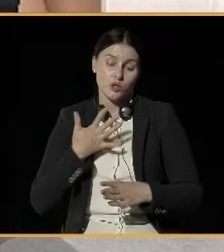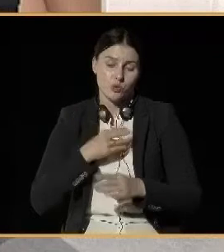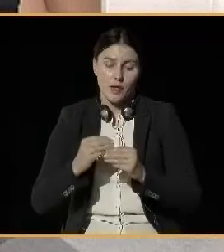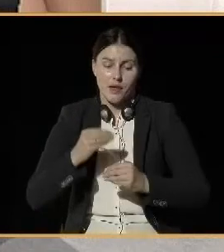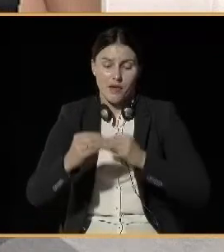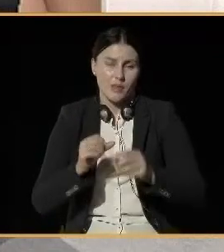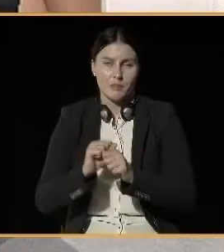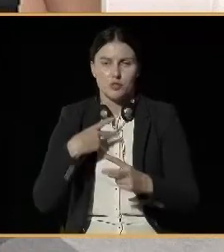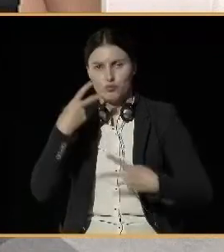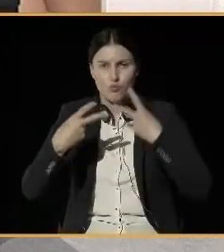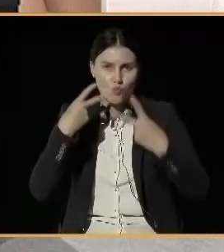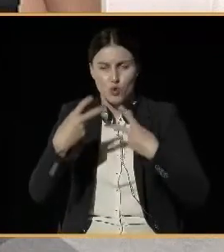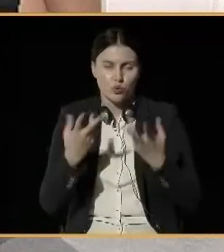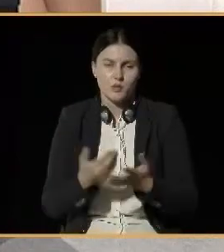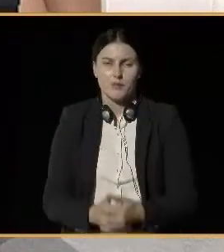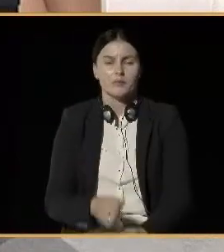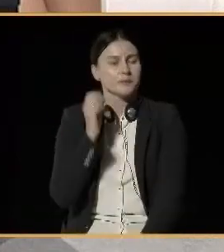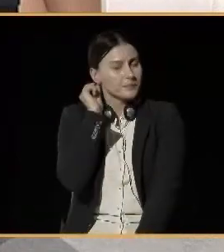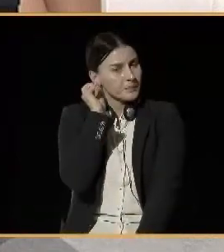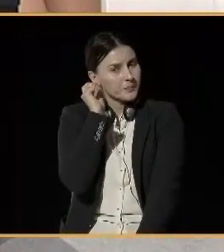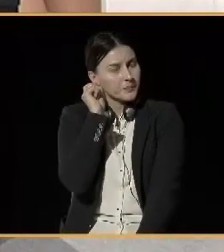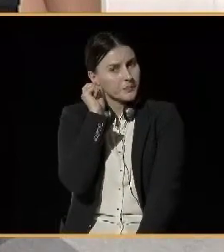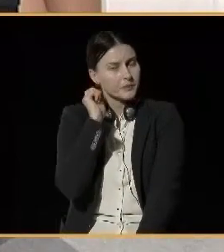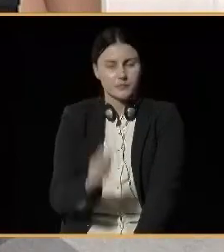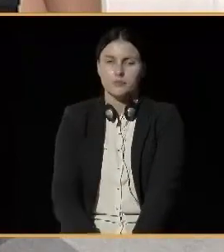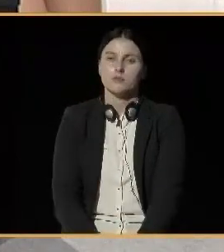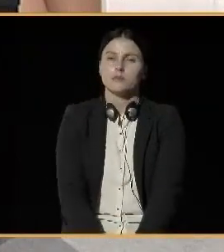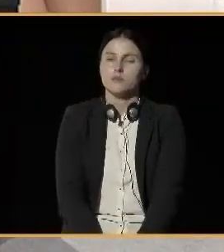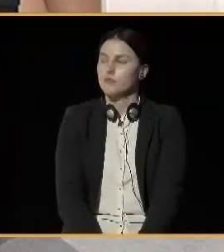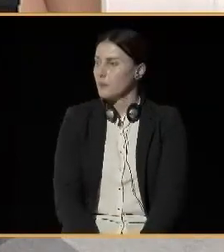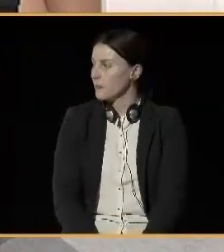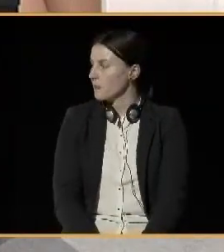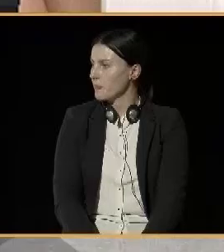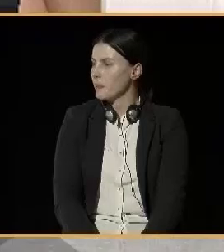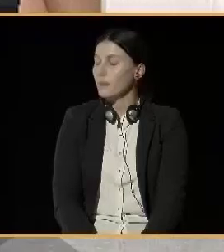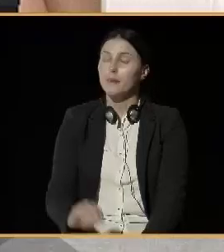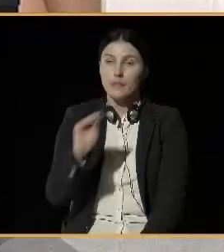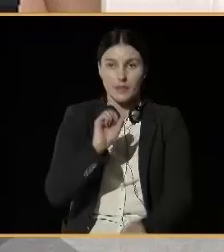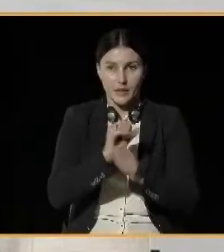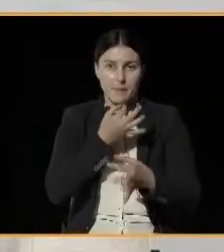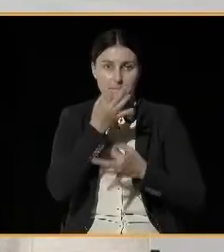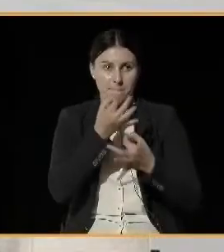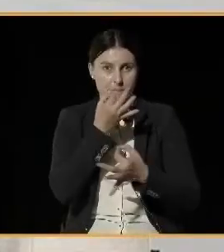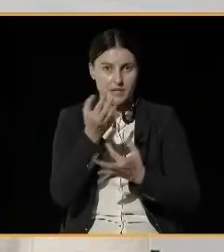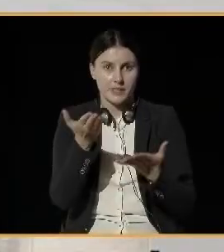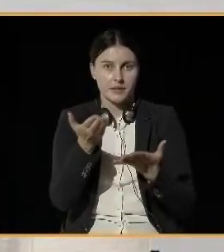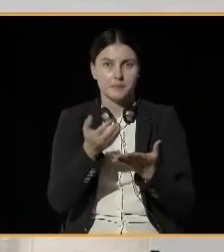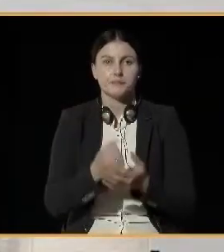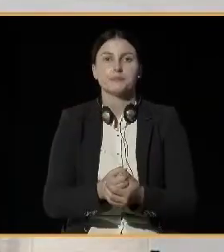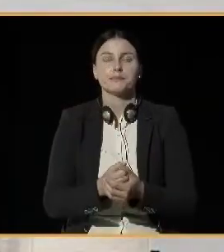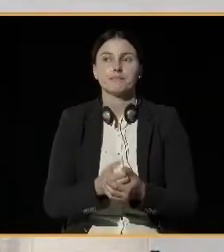single one good way to do it. I think we are still on the way to find such a golden remedy. Any other questions?